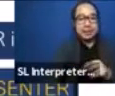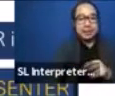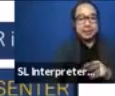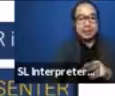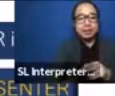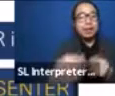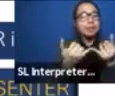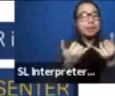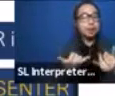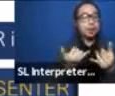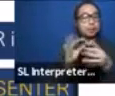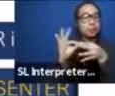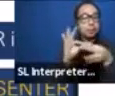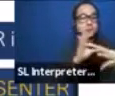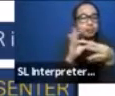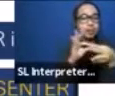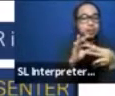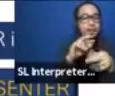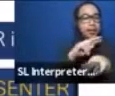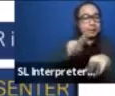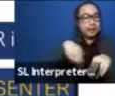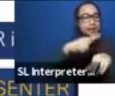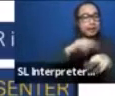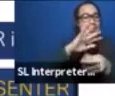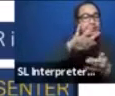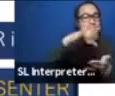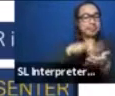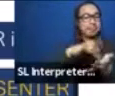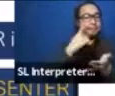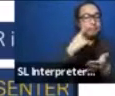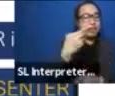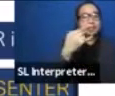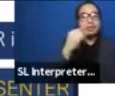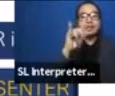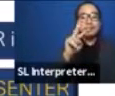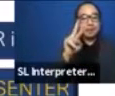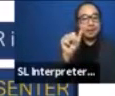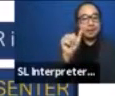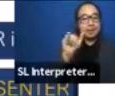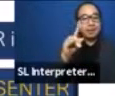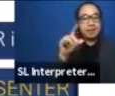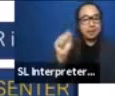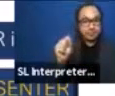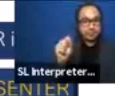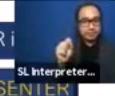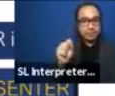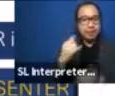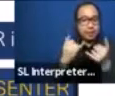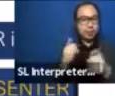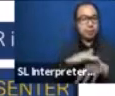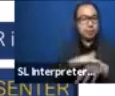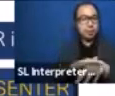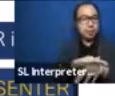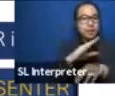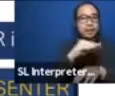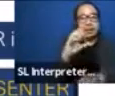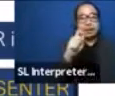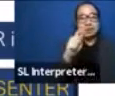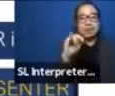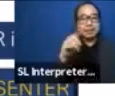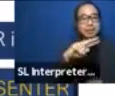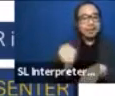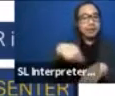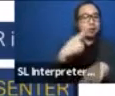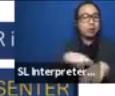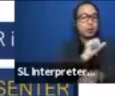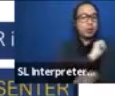close collaboration with the National Center for HIV/AIDS, Dermatology and STD, National Authority for Combating Drugs,